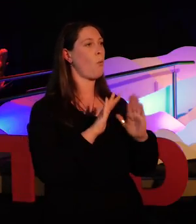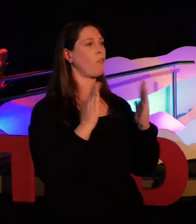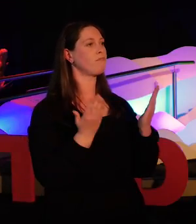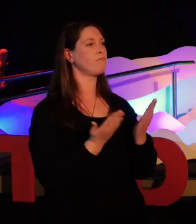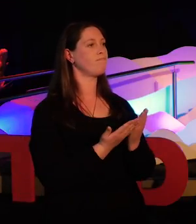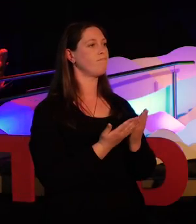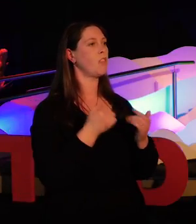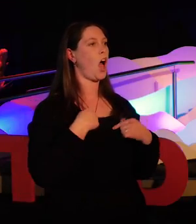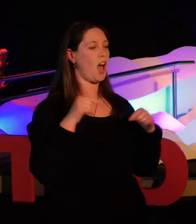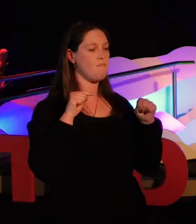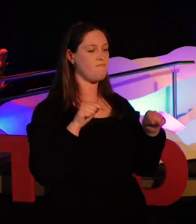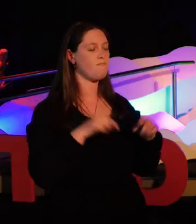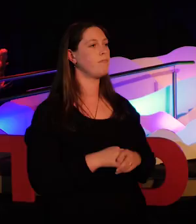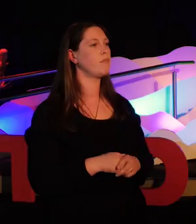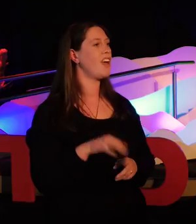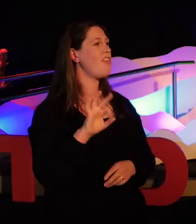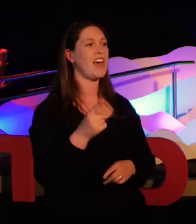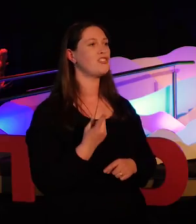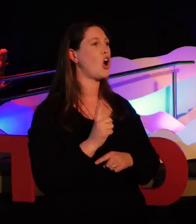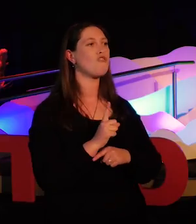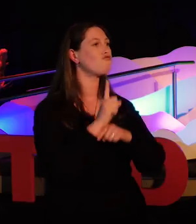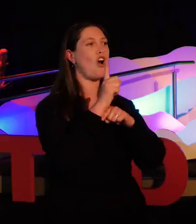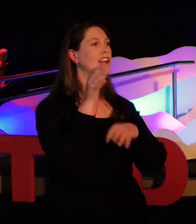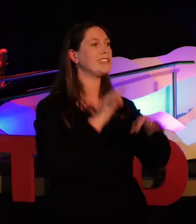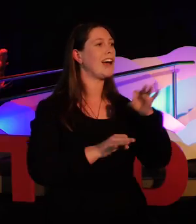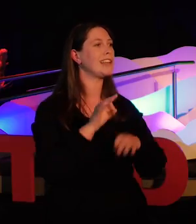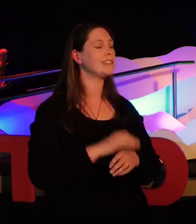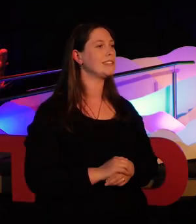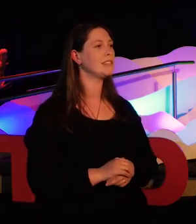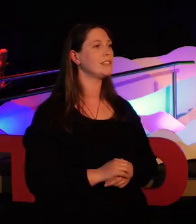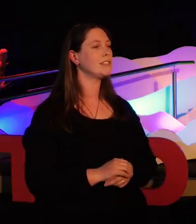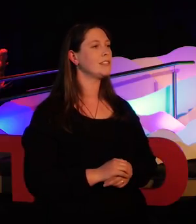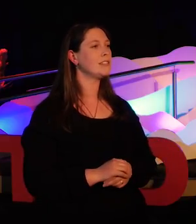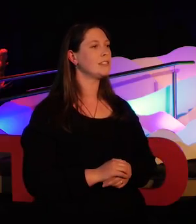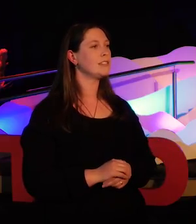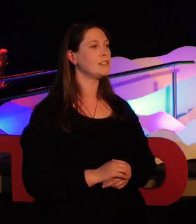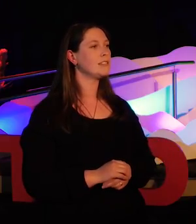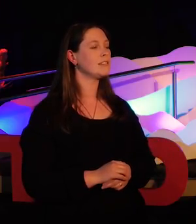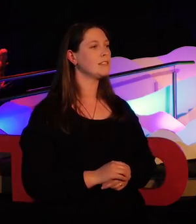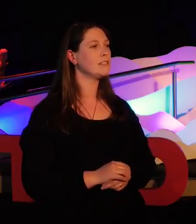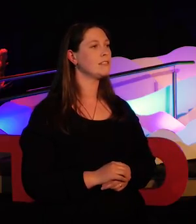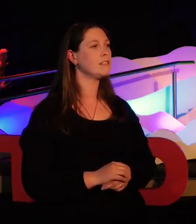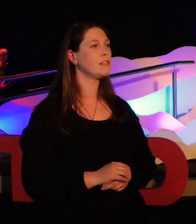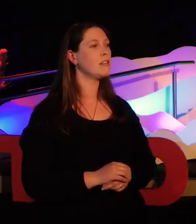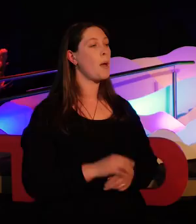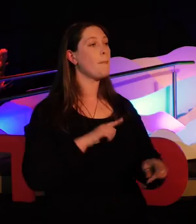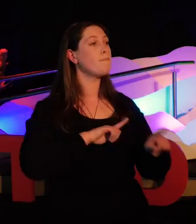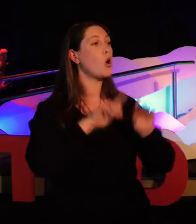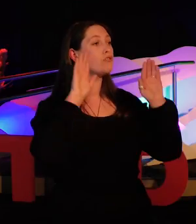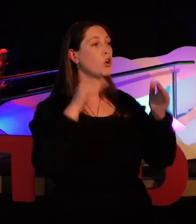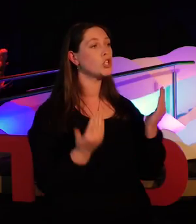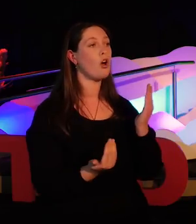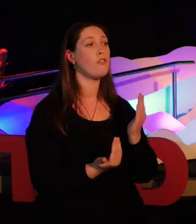am. You think, well, that's not rocket science. Isn't that how everybody thinks? But most focus, and the